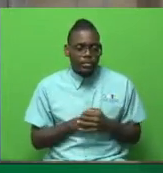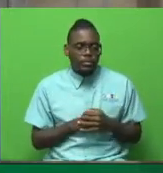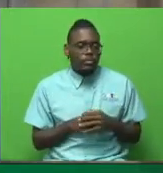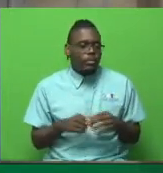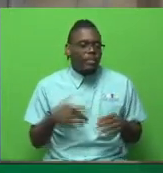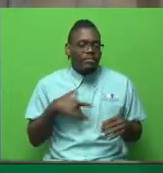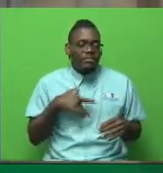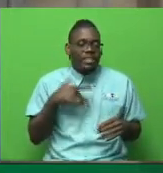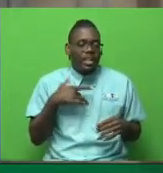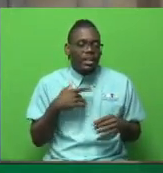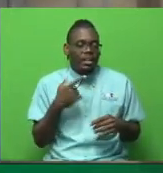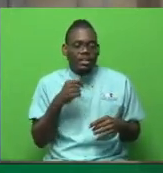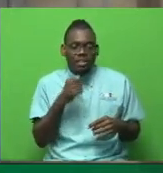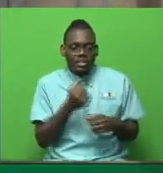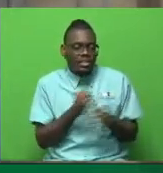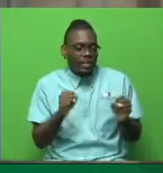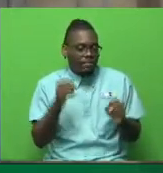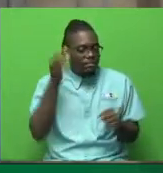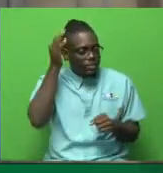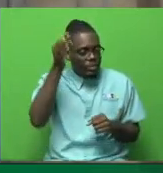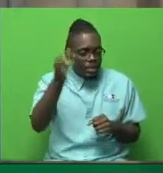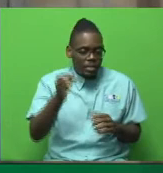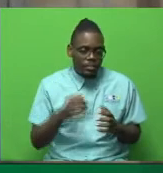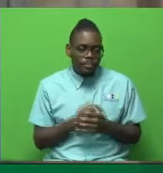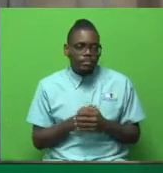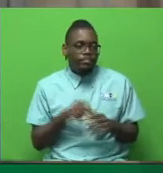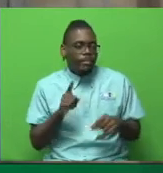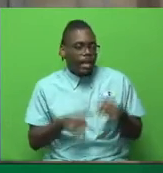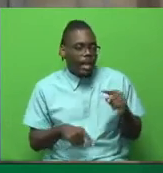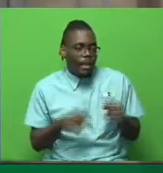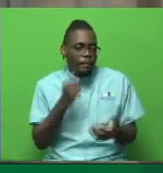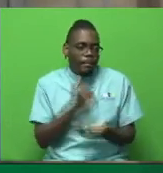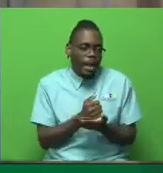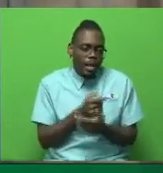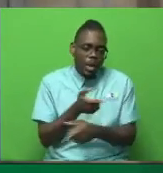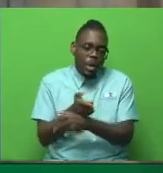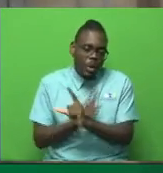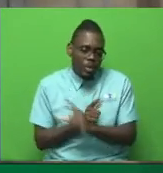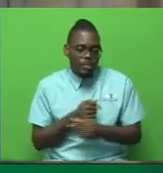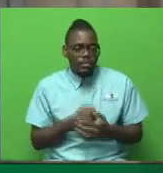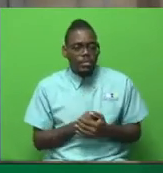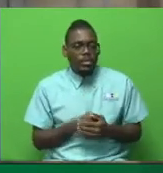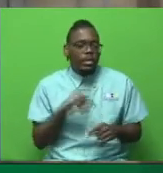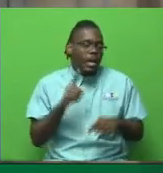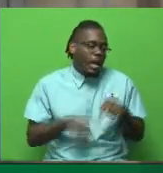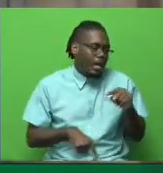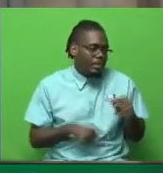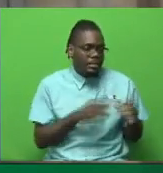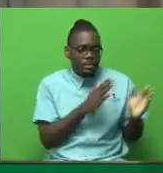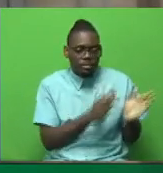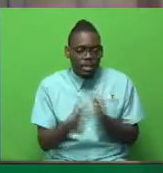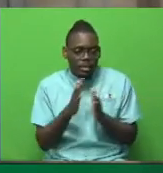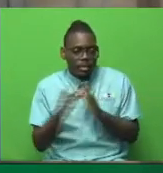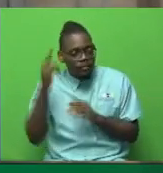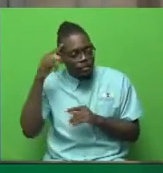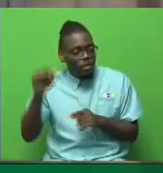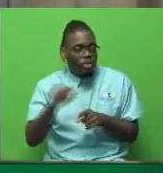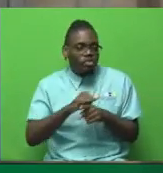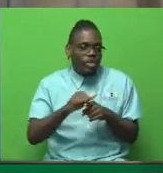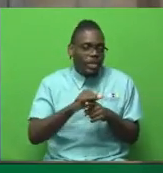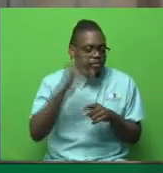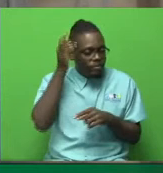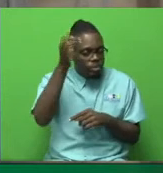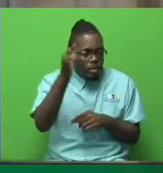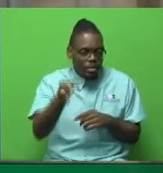for their family they cannot get a bank loan they cannot plan for postgraduate training right cruel and